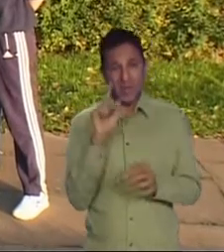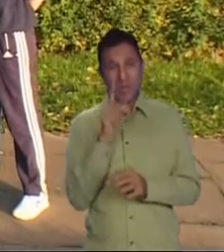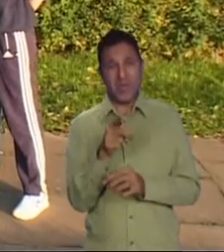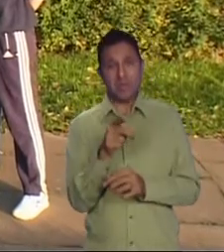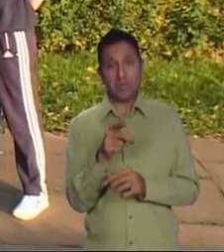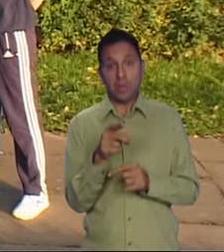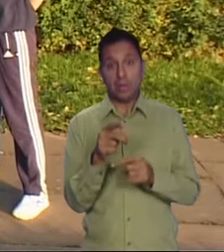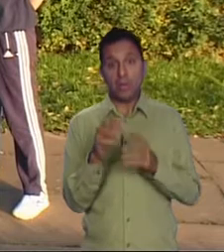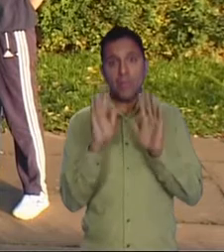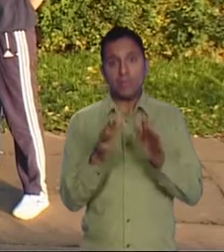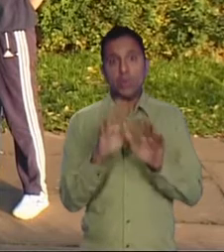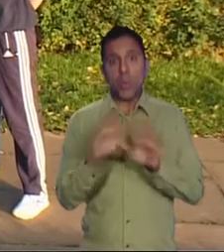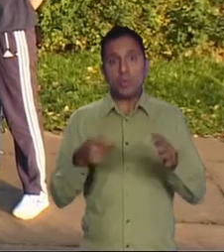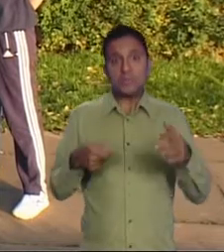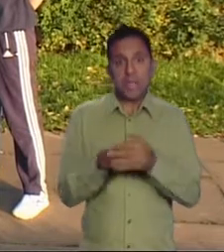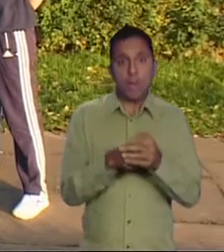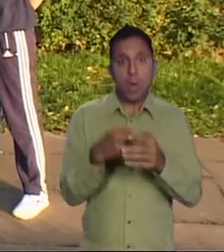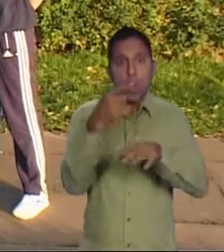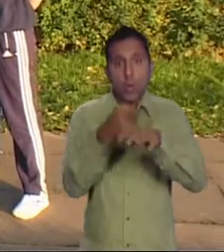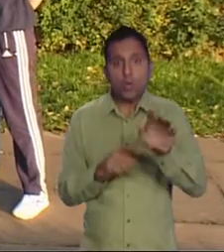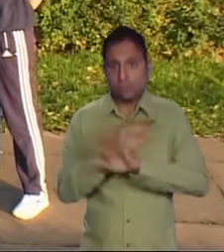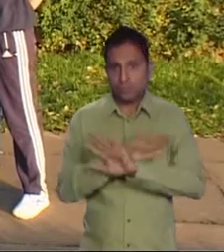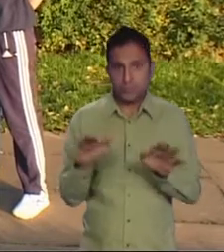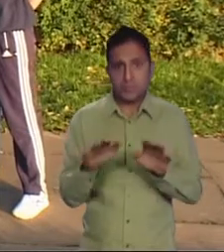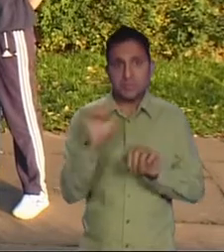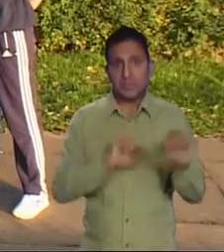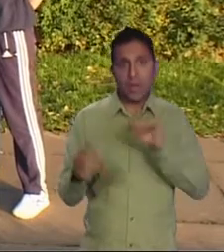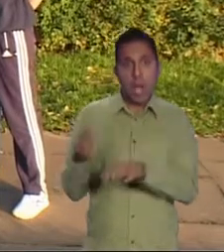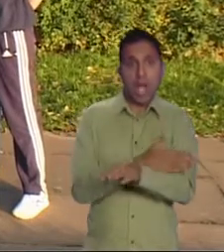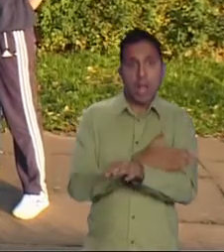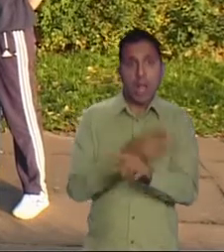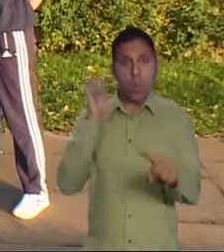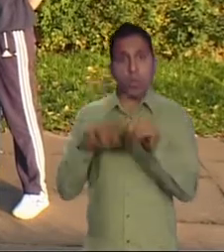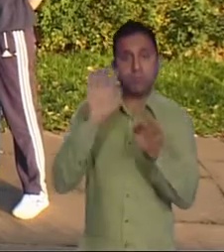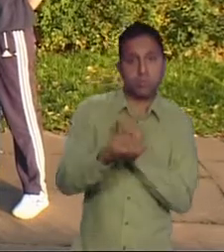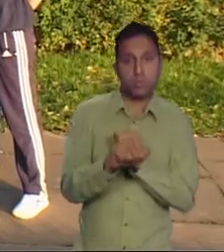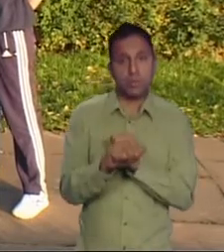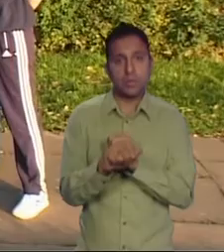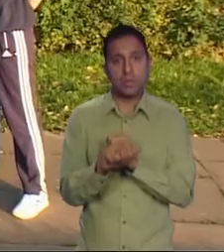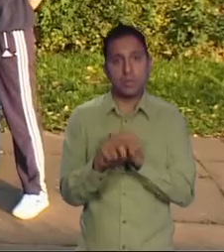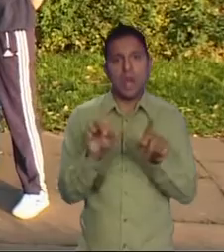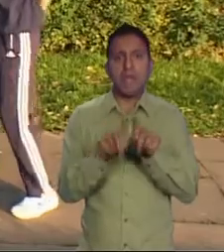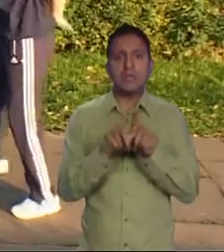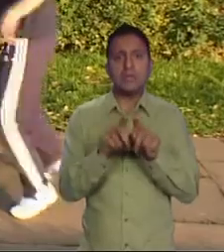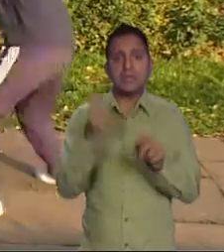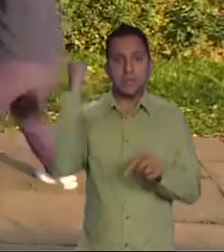early, counter-attack early. Here we'll show a couple of examples, a downward stab, a slashing stab and a running attacker.